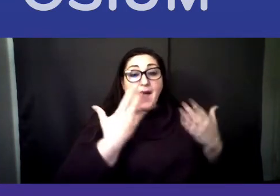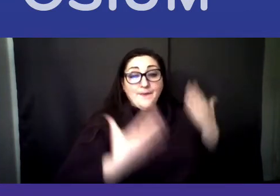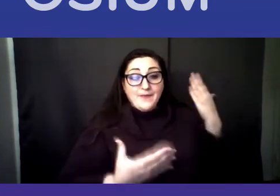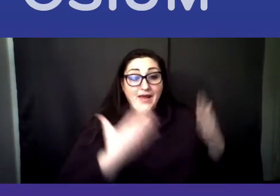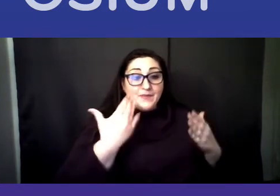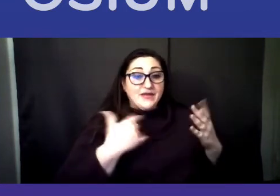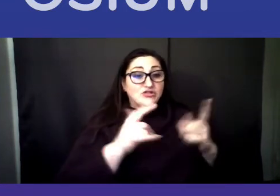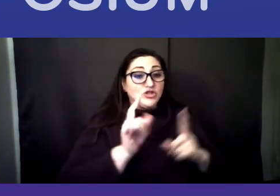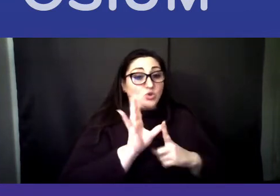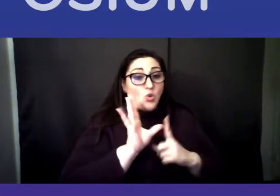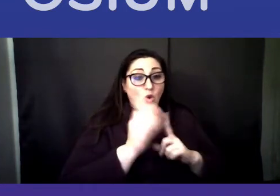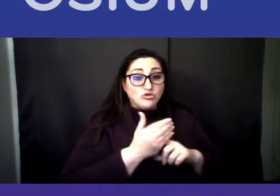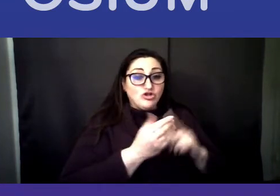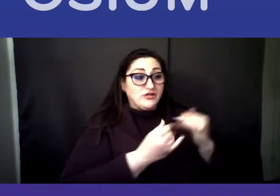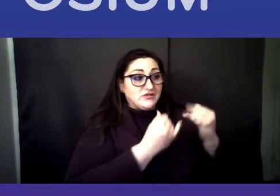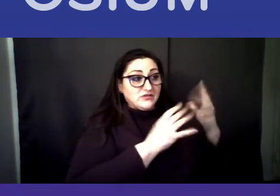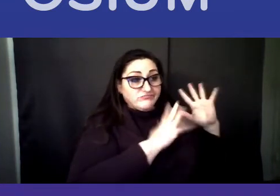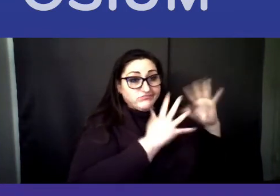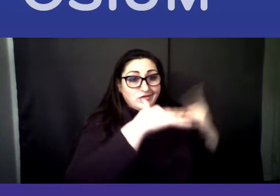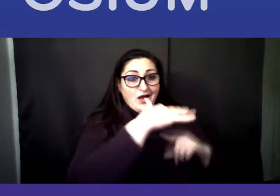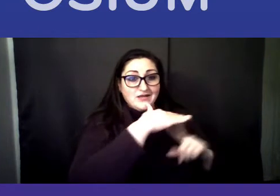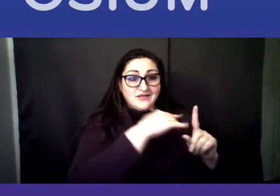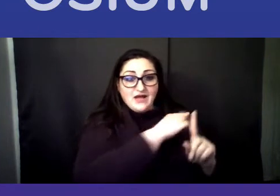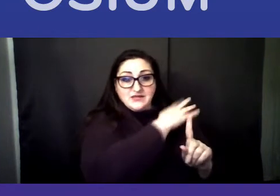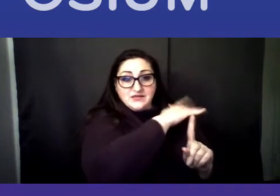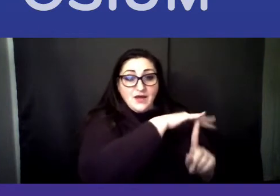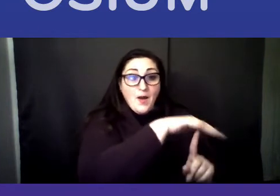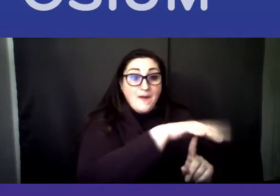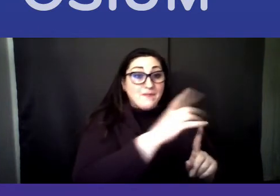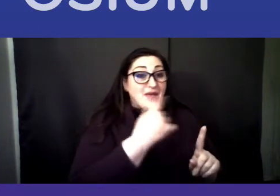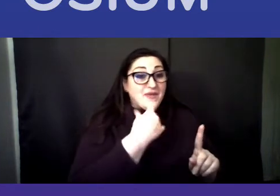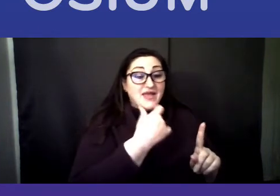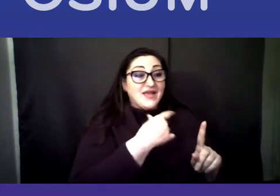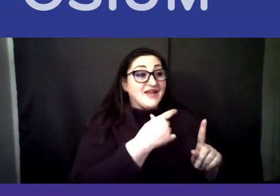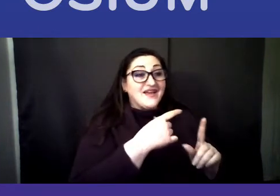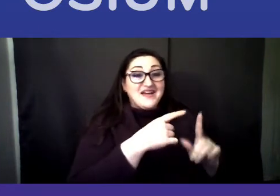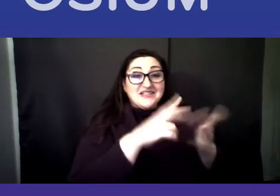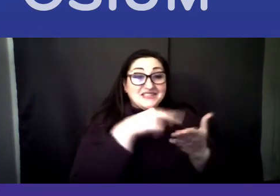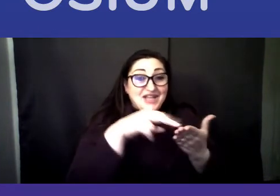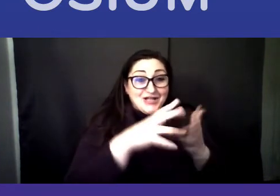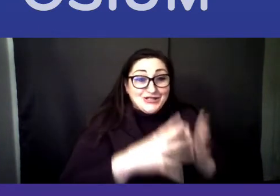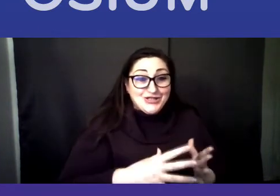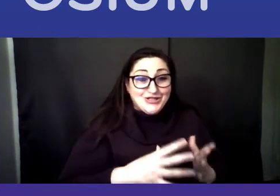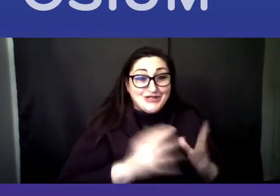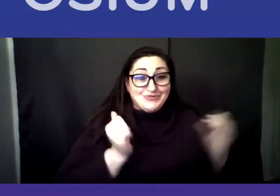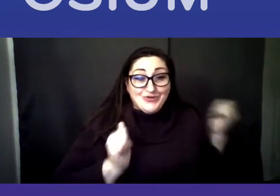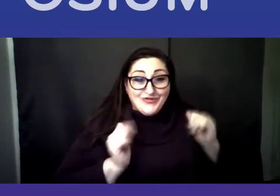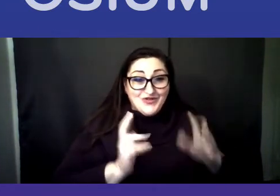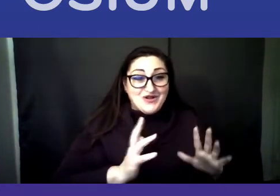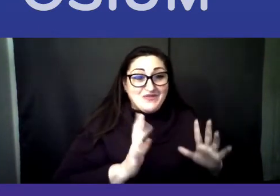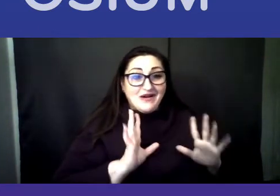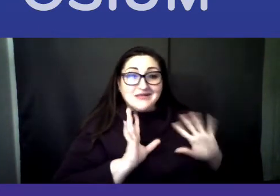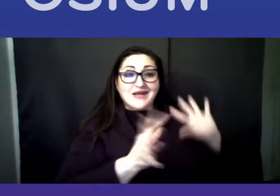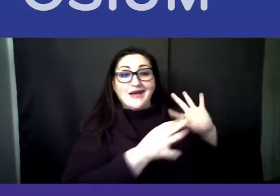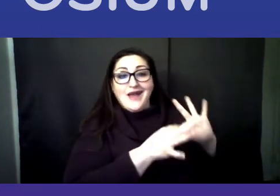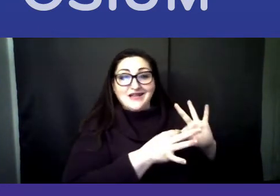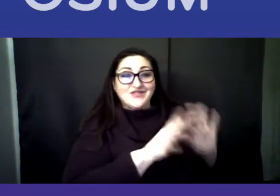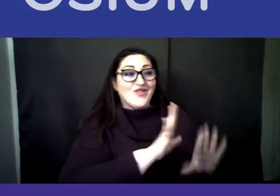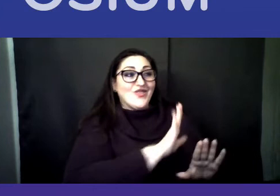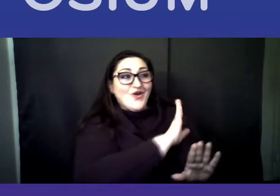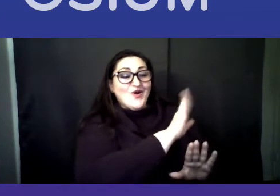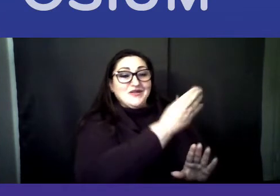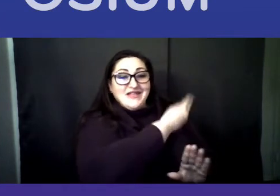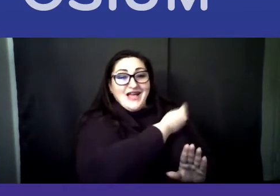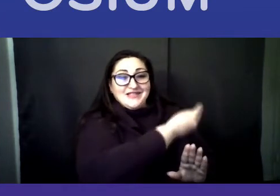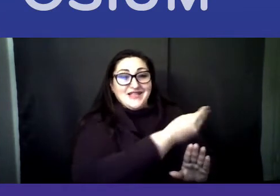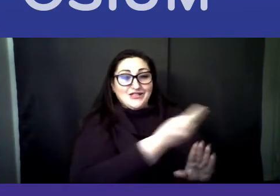various forms, right? Context of dance and performance today. But do you all have a practice of how you are engaging with